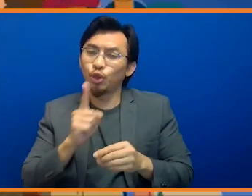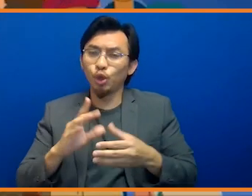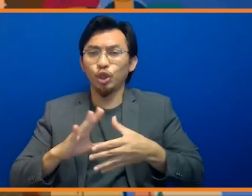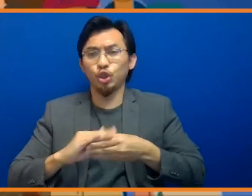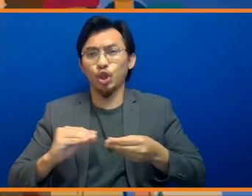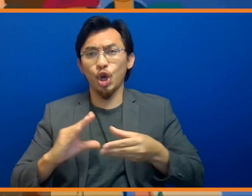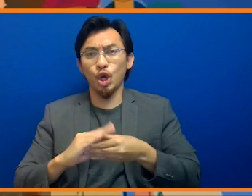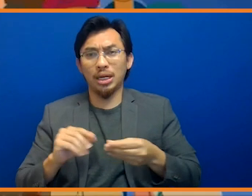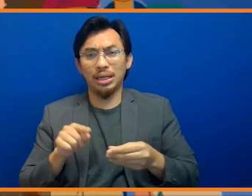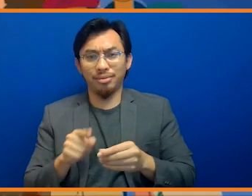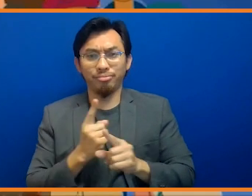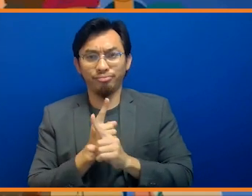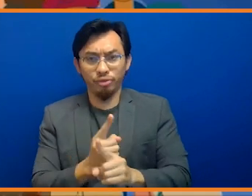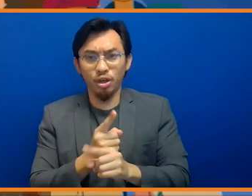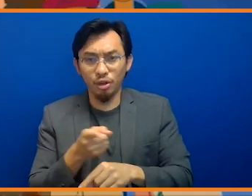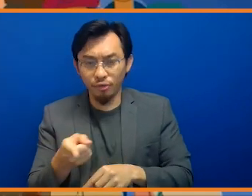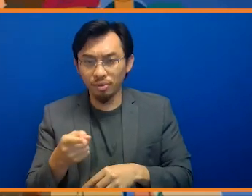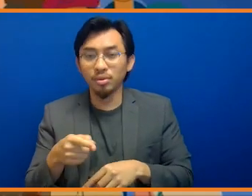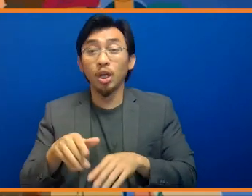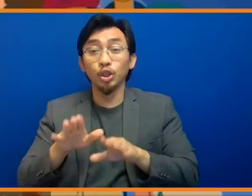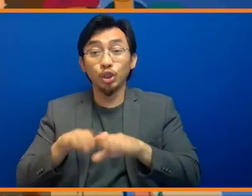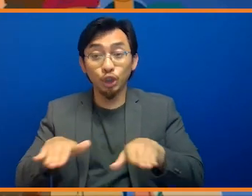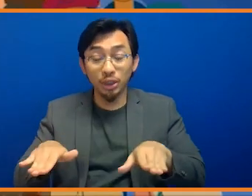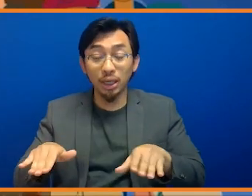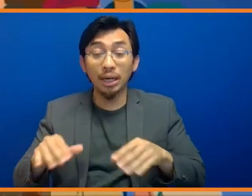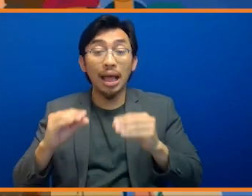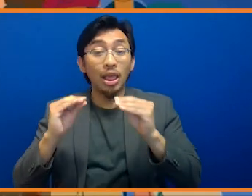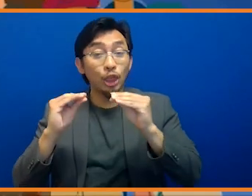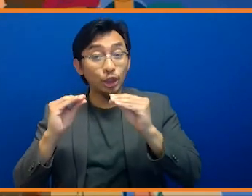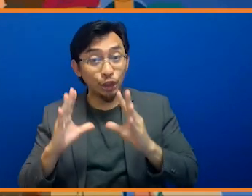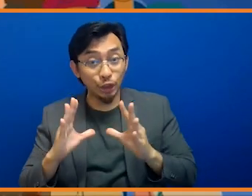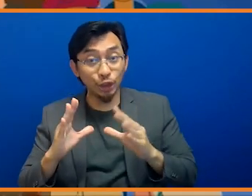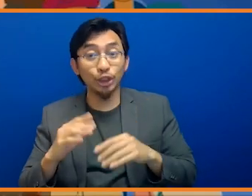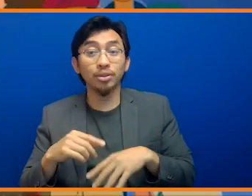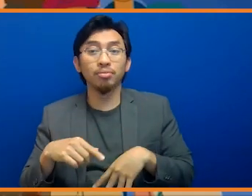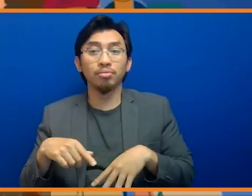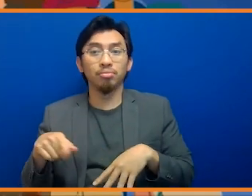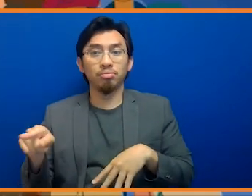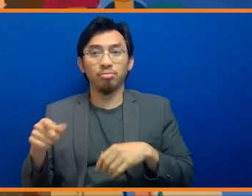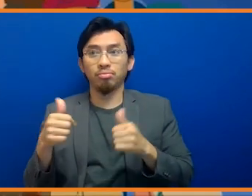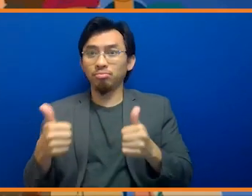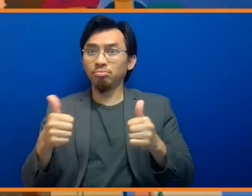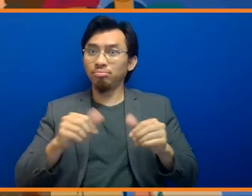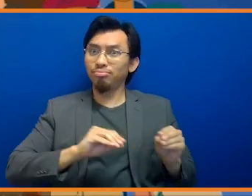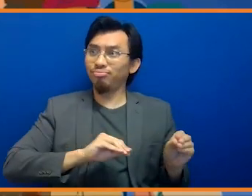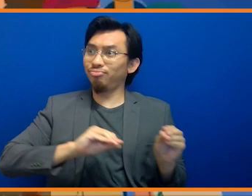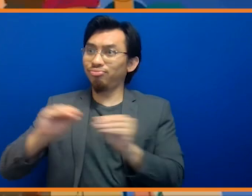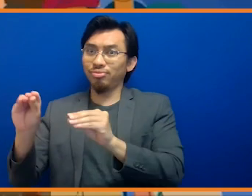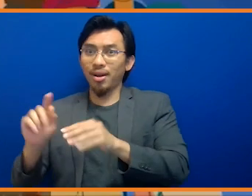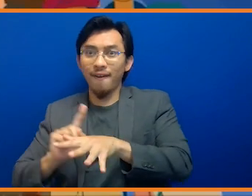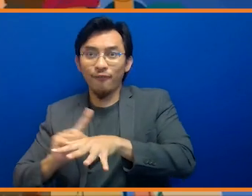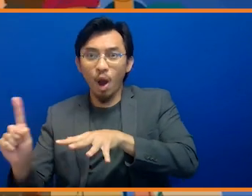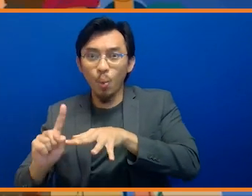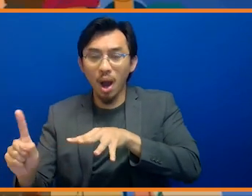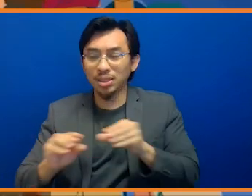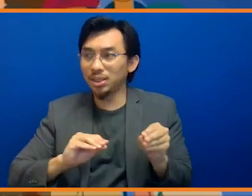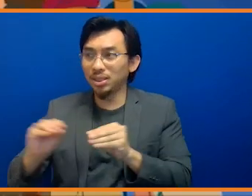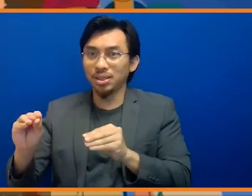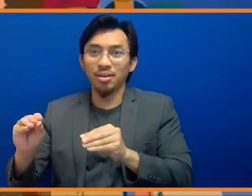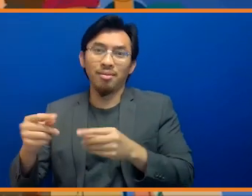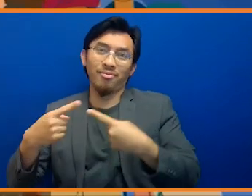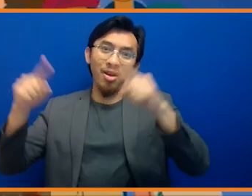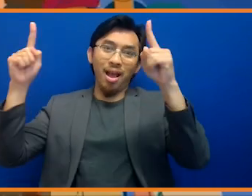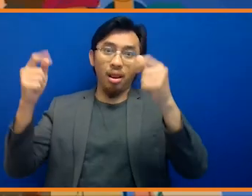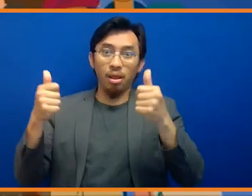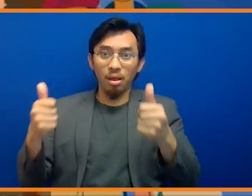herself and the student and the teacher at that time doing a successfully evacuation. You can